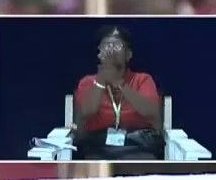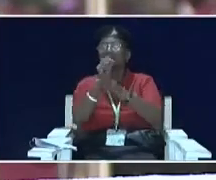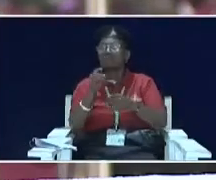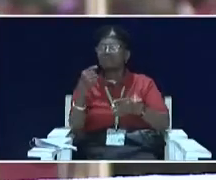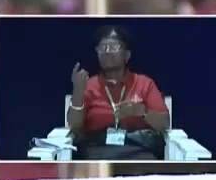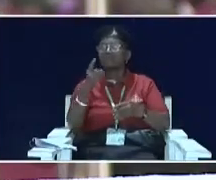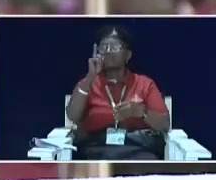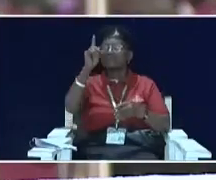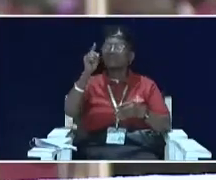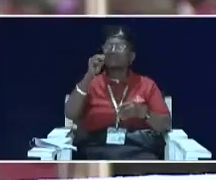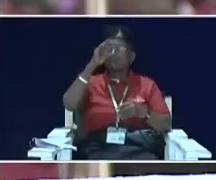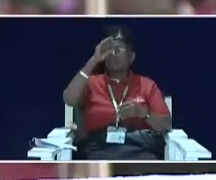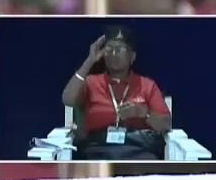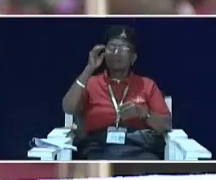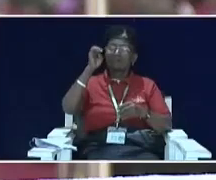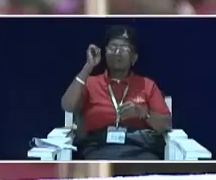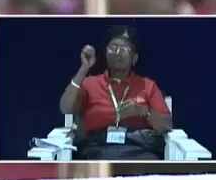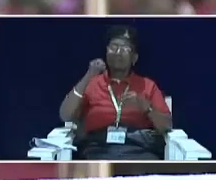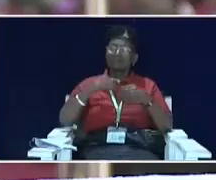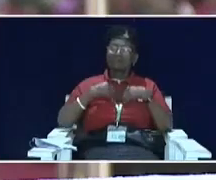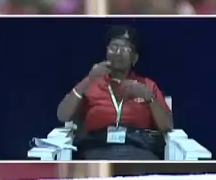He had no weapons.